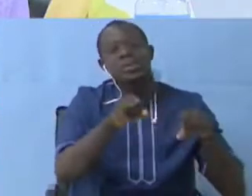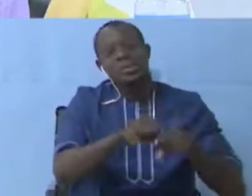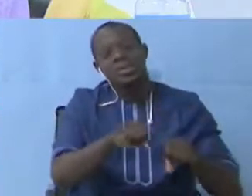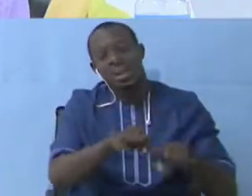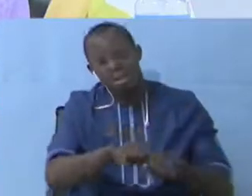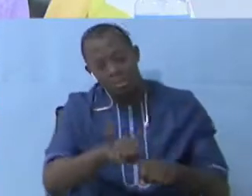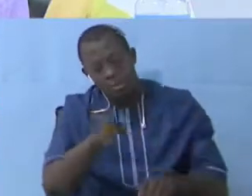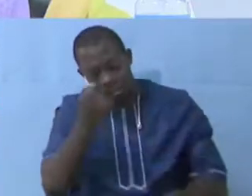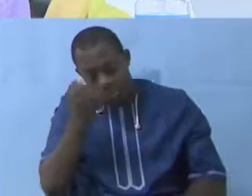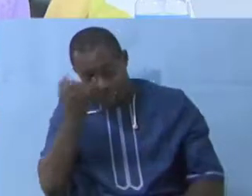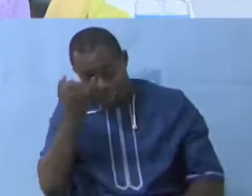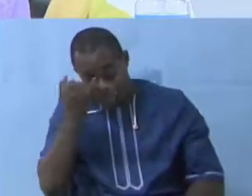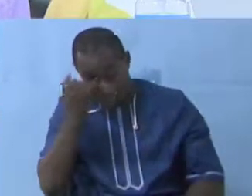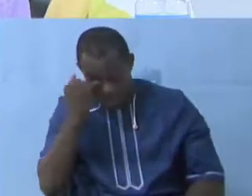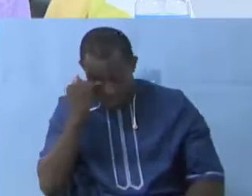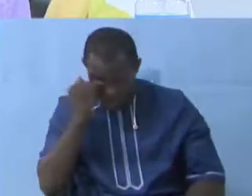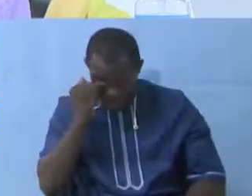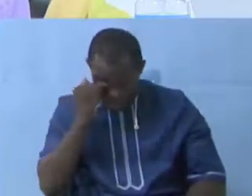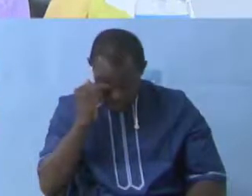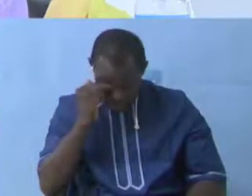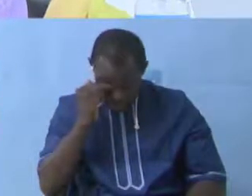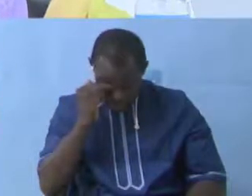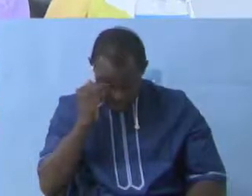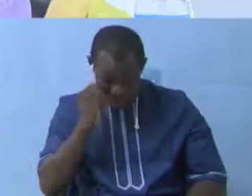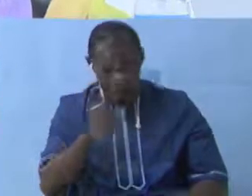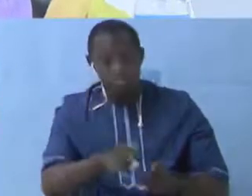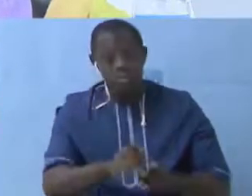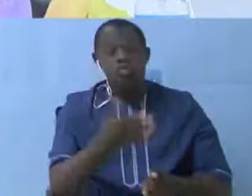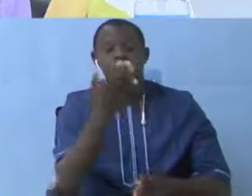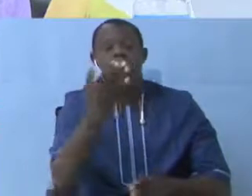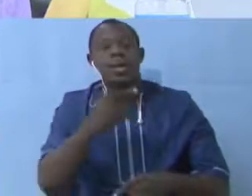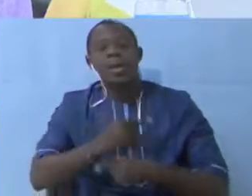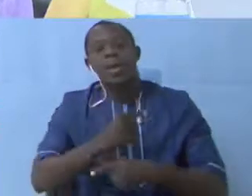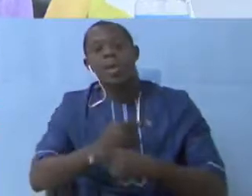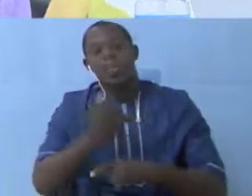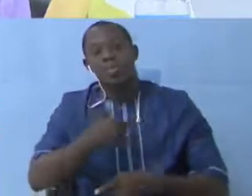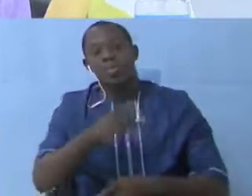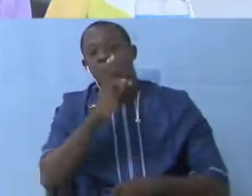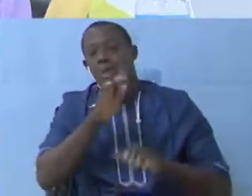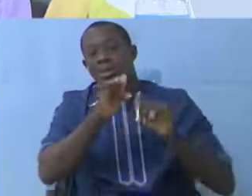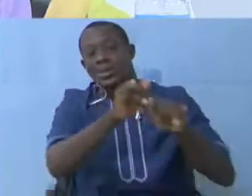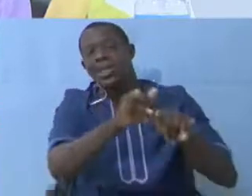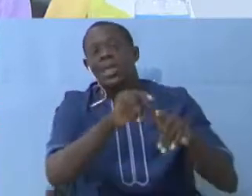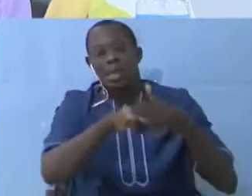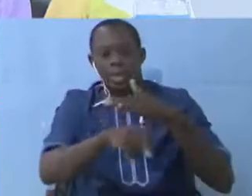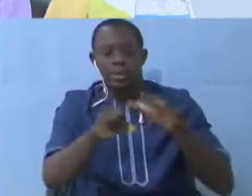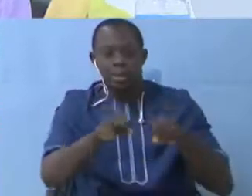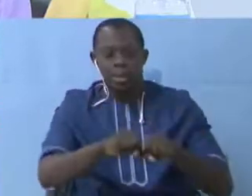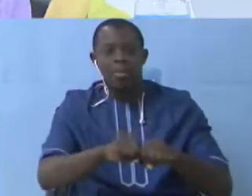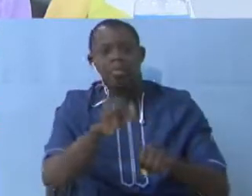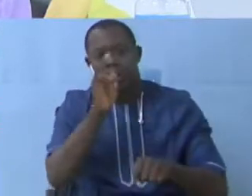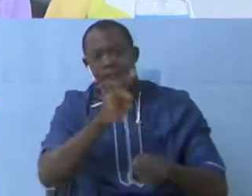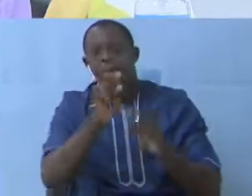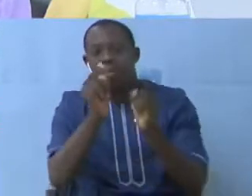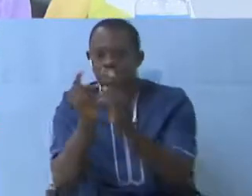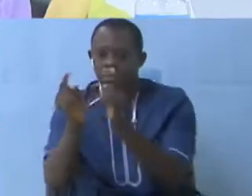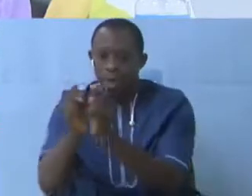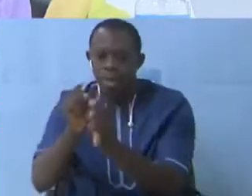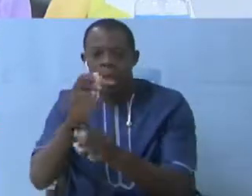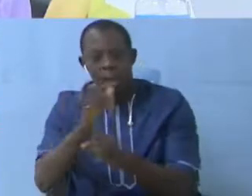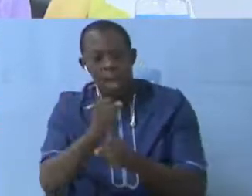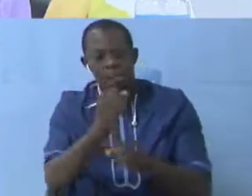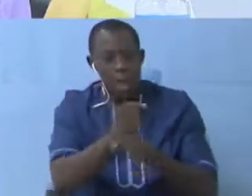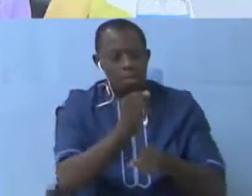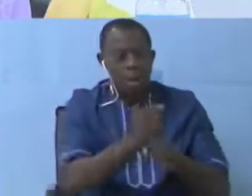doomi Gambians. And some Gambians based in Senegal also mobilize, organize to help those people who